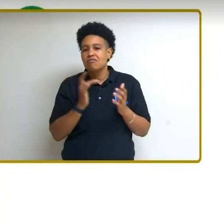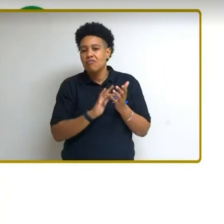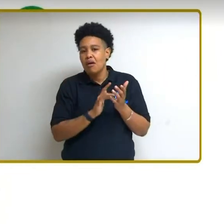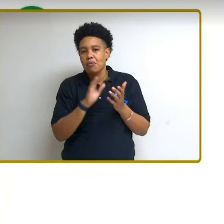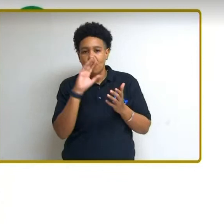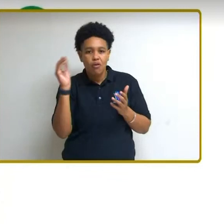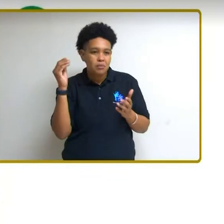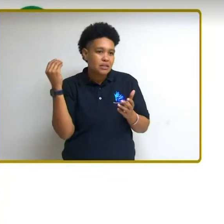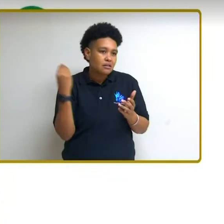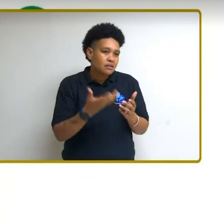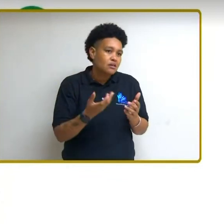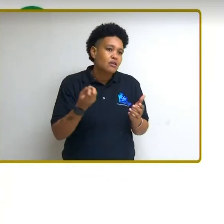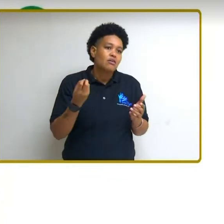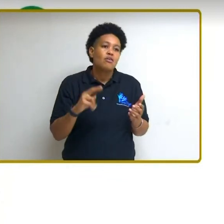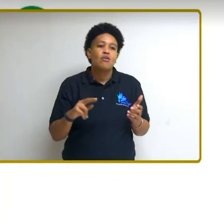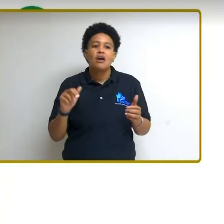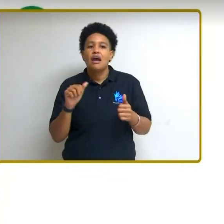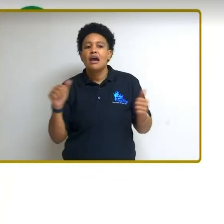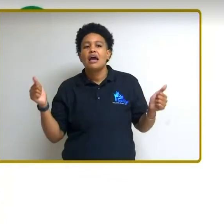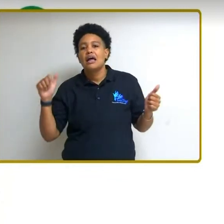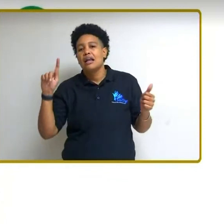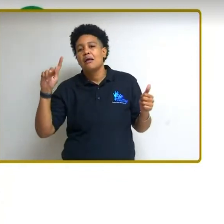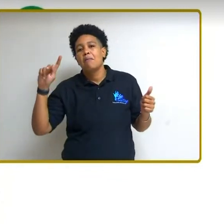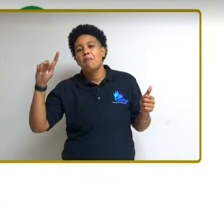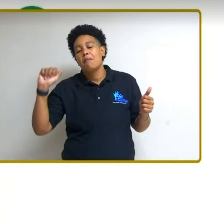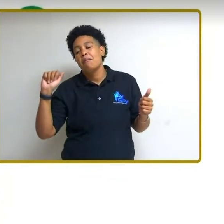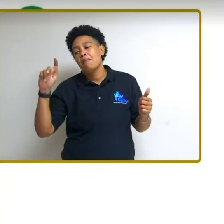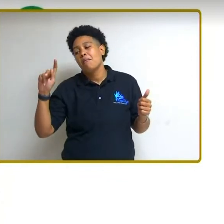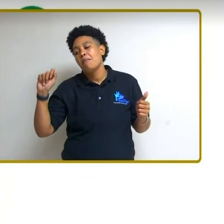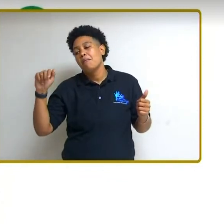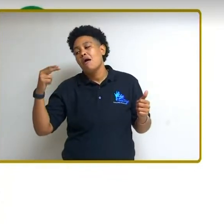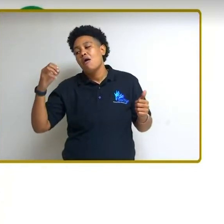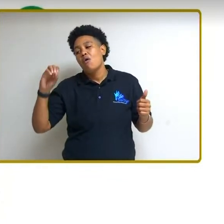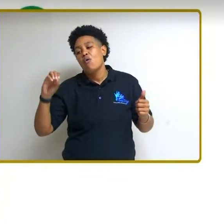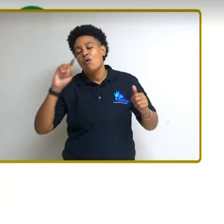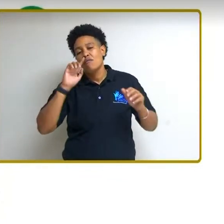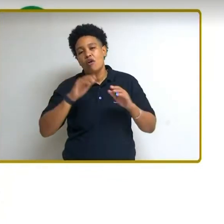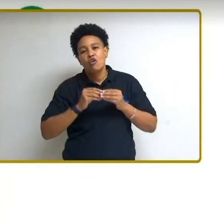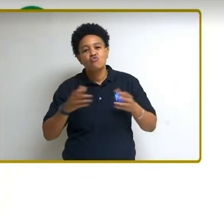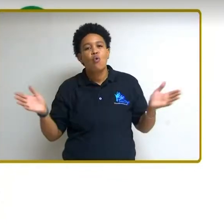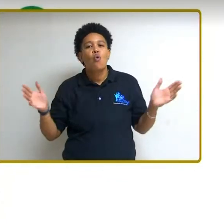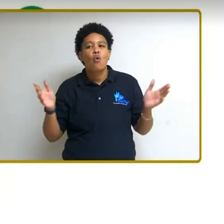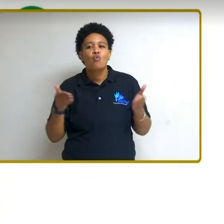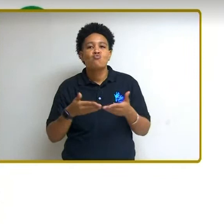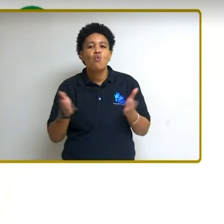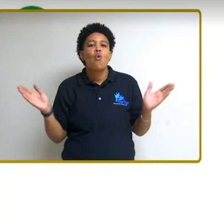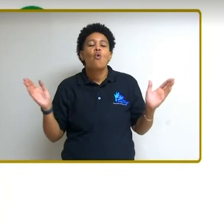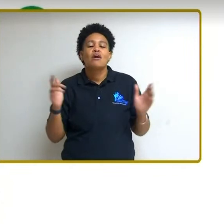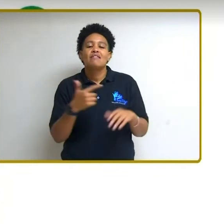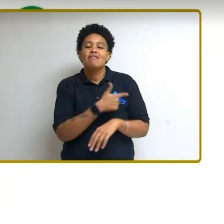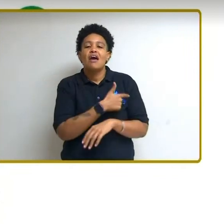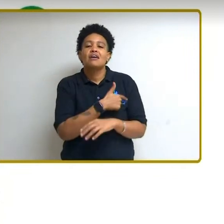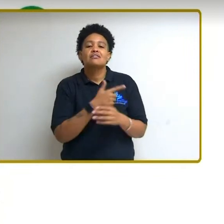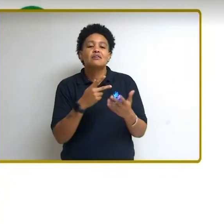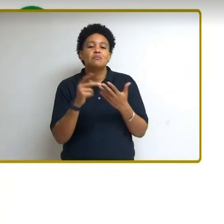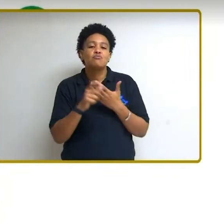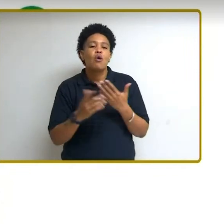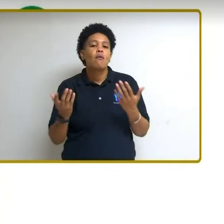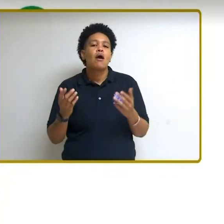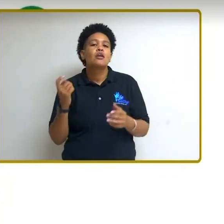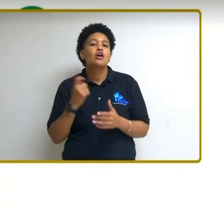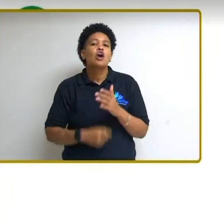pharmaceuticals, any of the PAHOs in terms of rolling out the vaccine program, and to what dollar value,